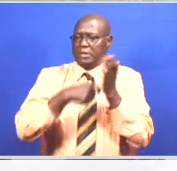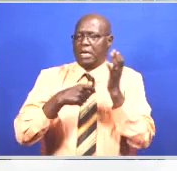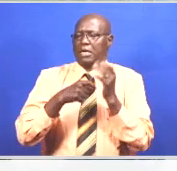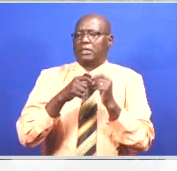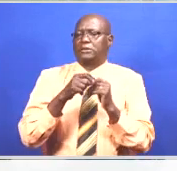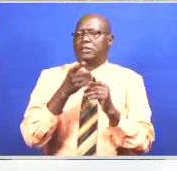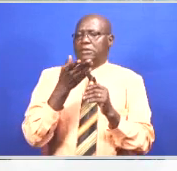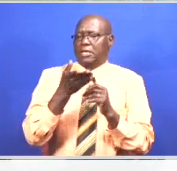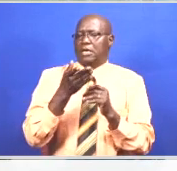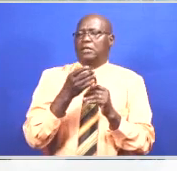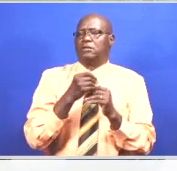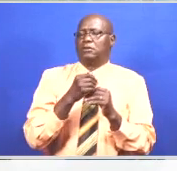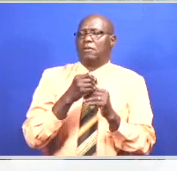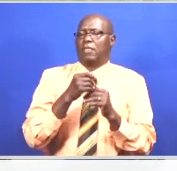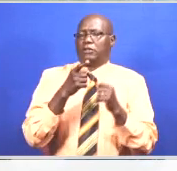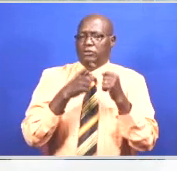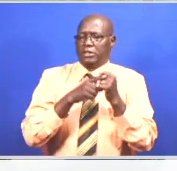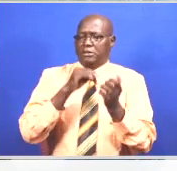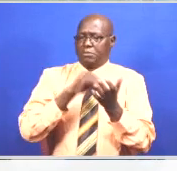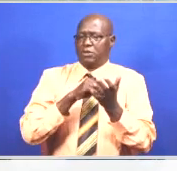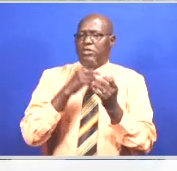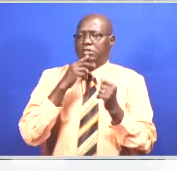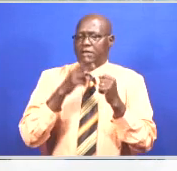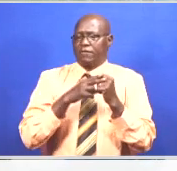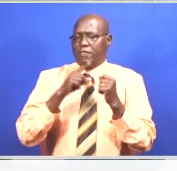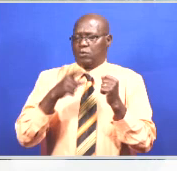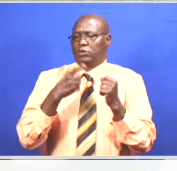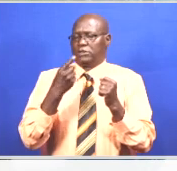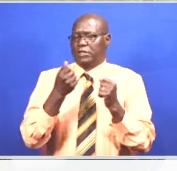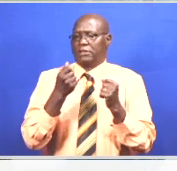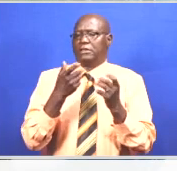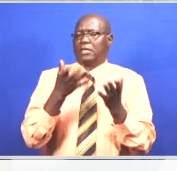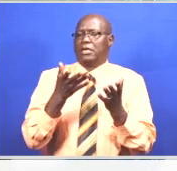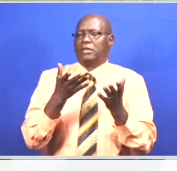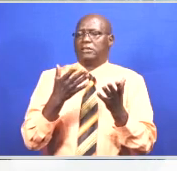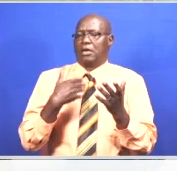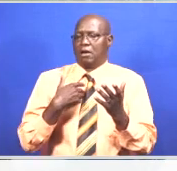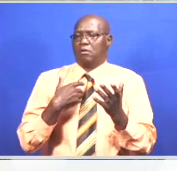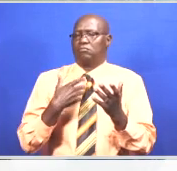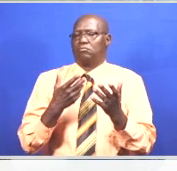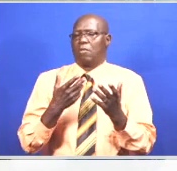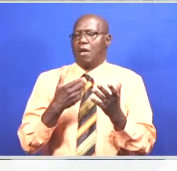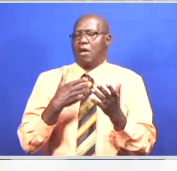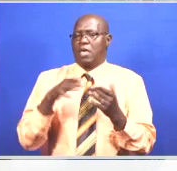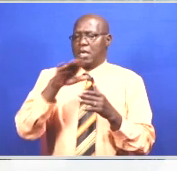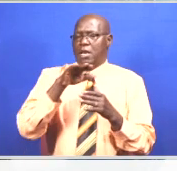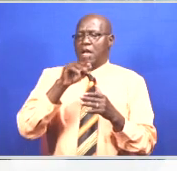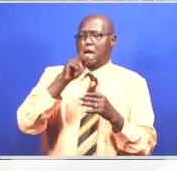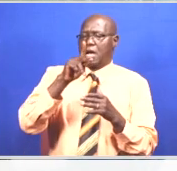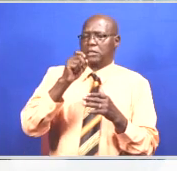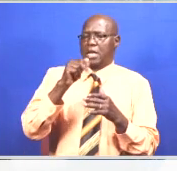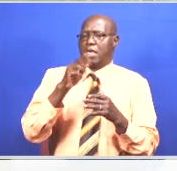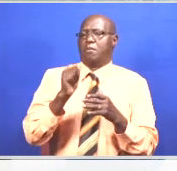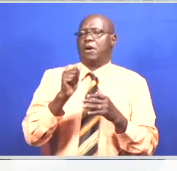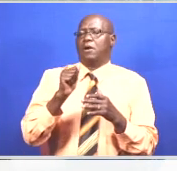of 6,700,000 shillings. The consignment was intercepted along the Kacheliba Makutano route